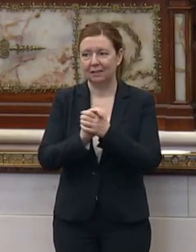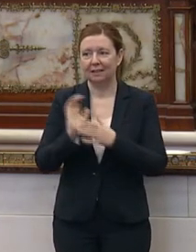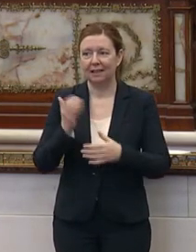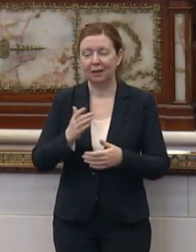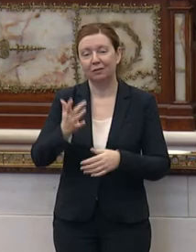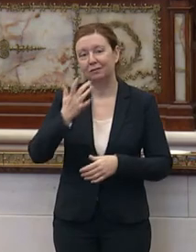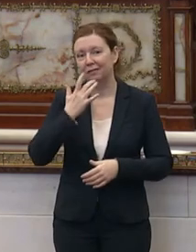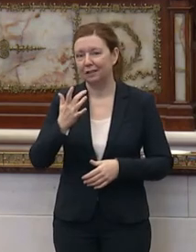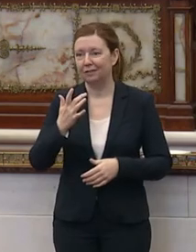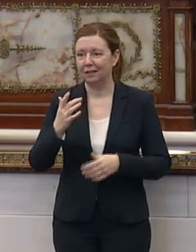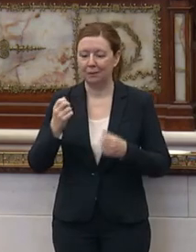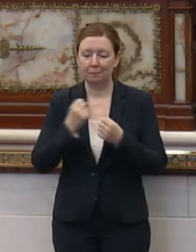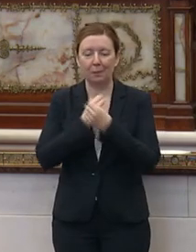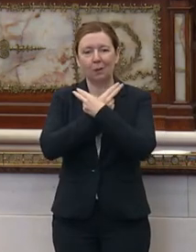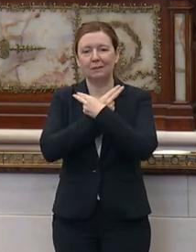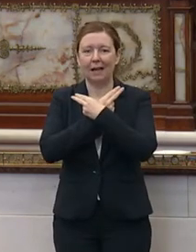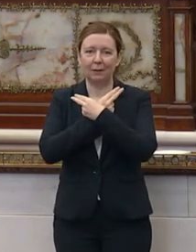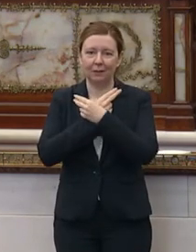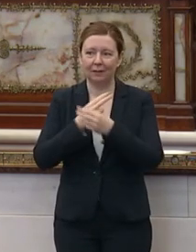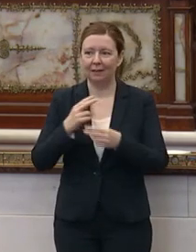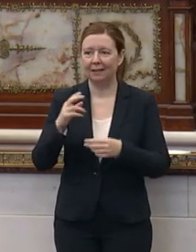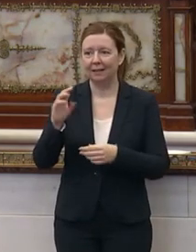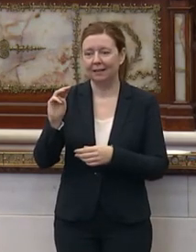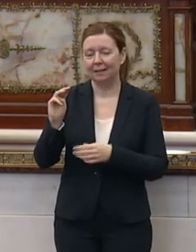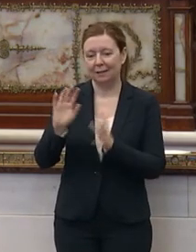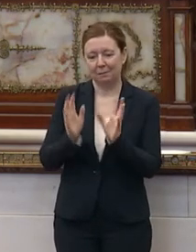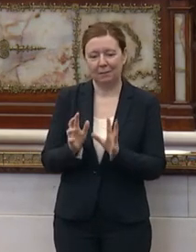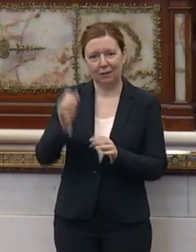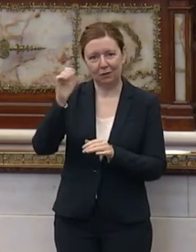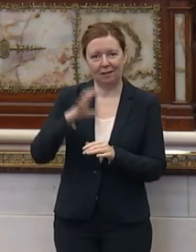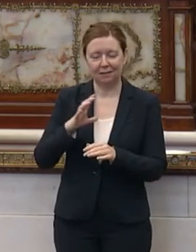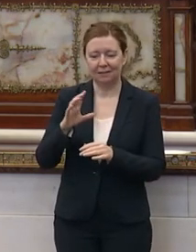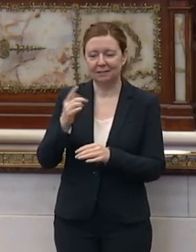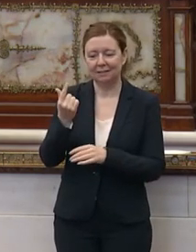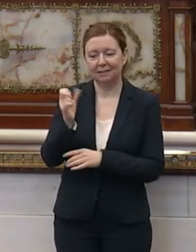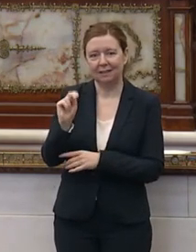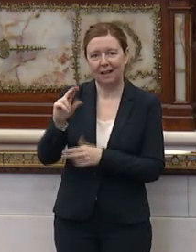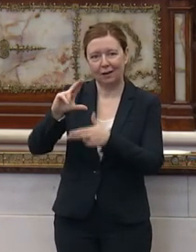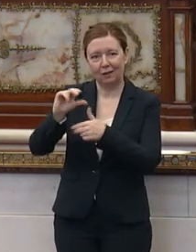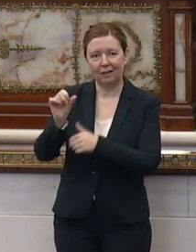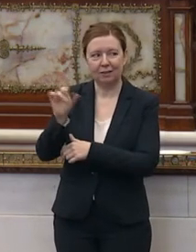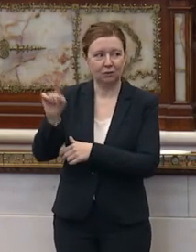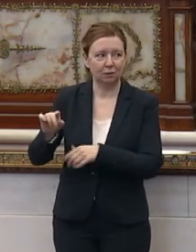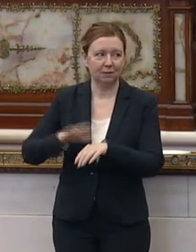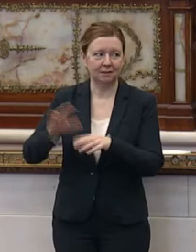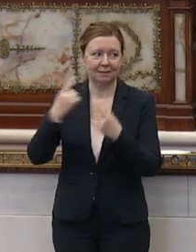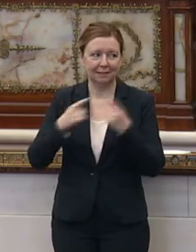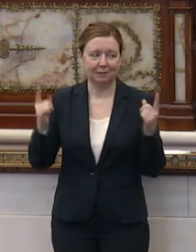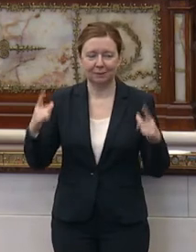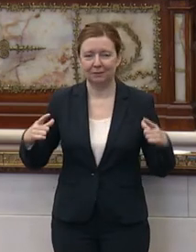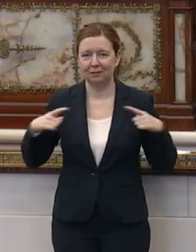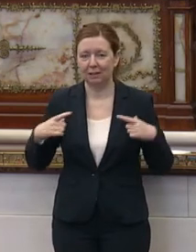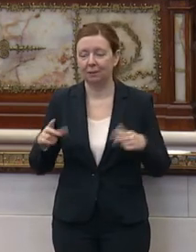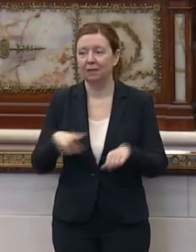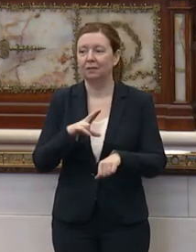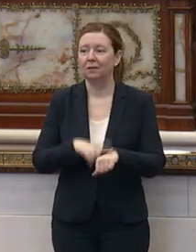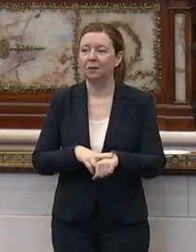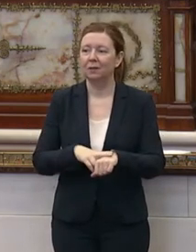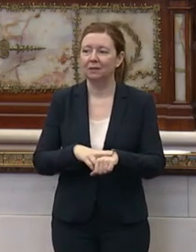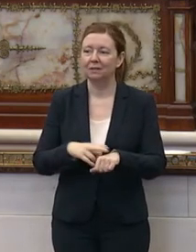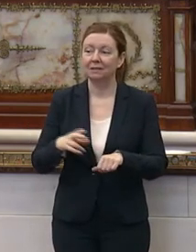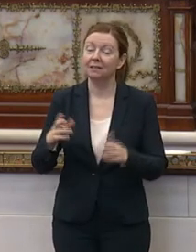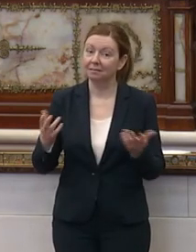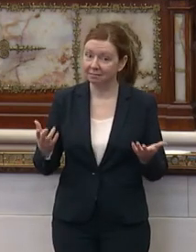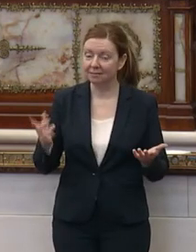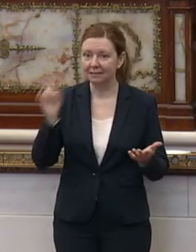our favorite bow tie wearing meteorologist, Glenn Hurricane Schwartz, on the announcement of his retirement. And of course, by the sound